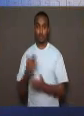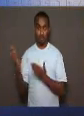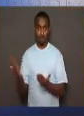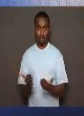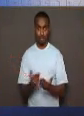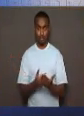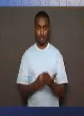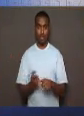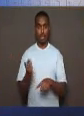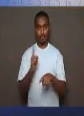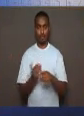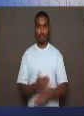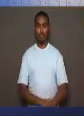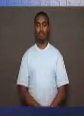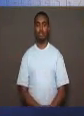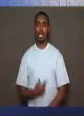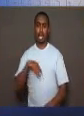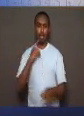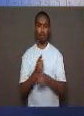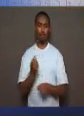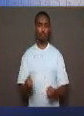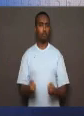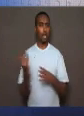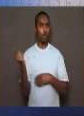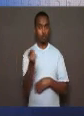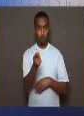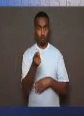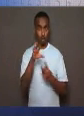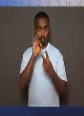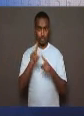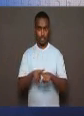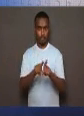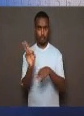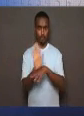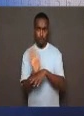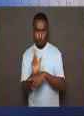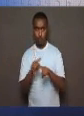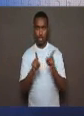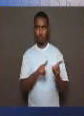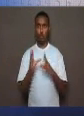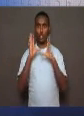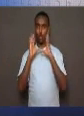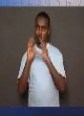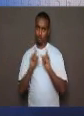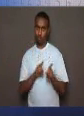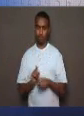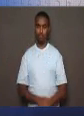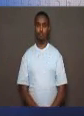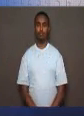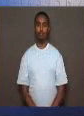Welcome back, everyone. I am sure many of you have chosen different movies to talk about.